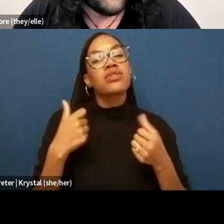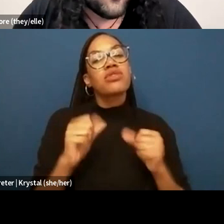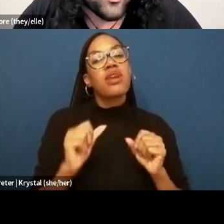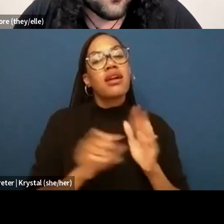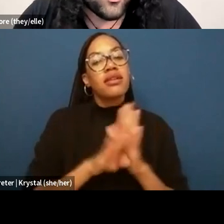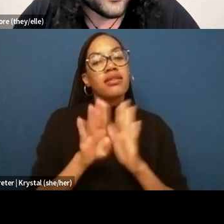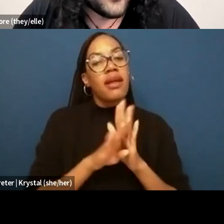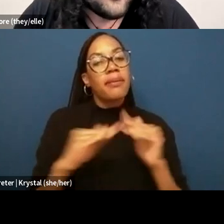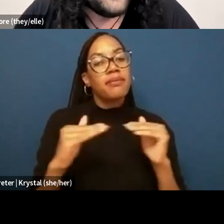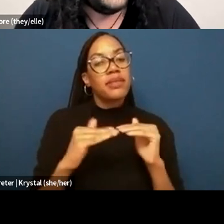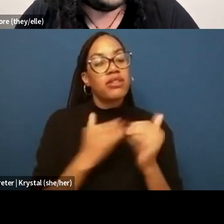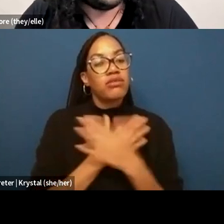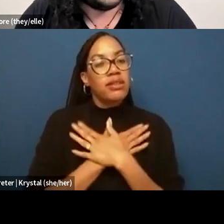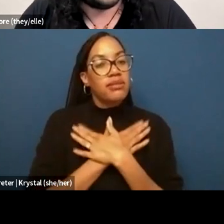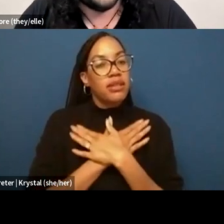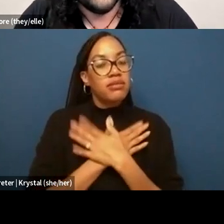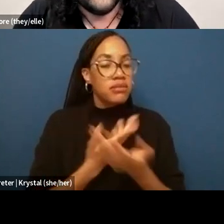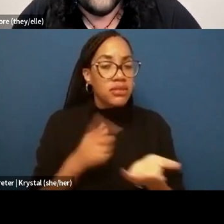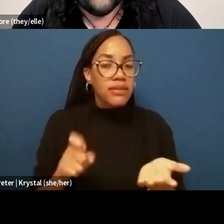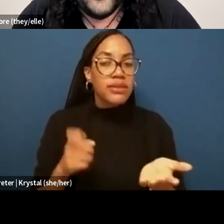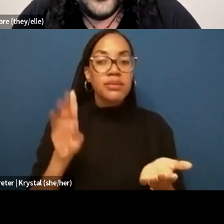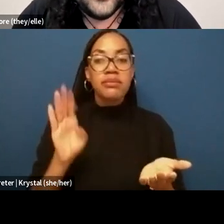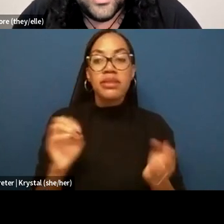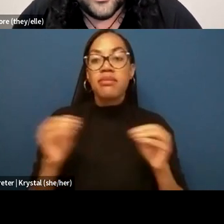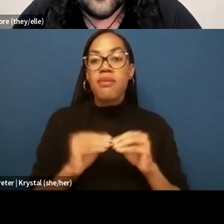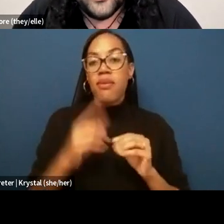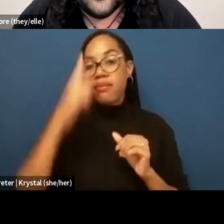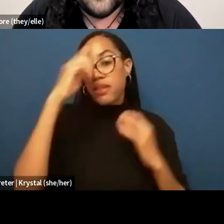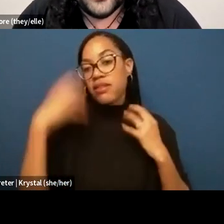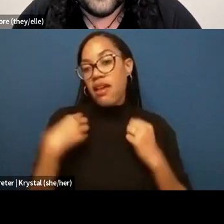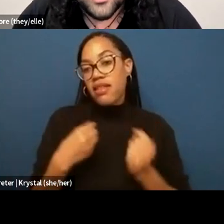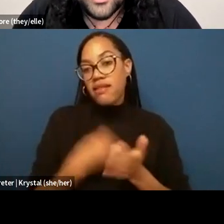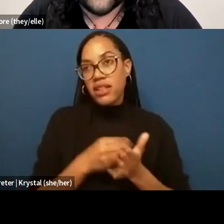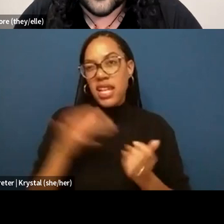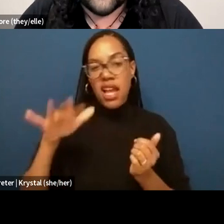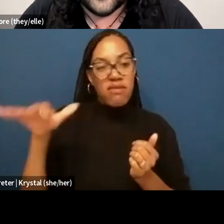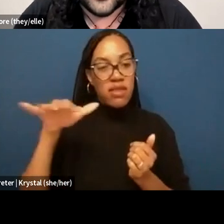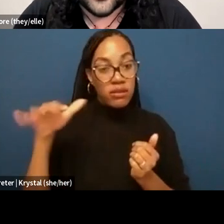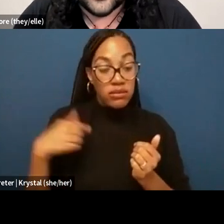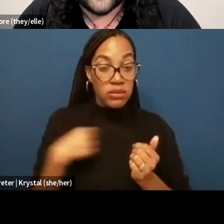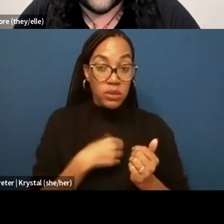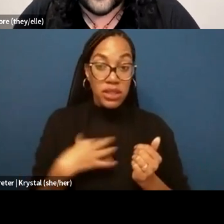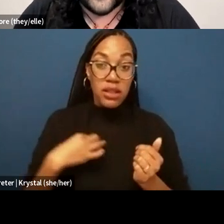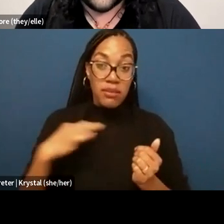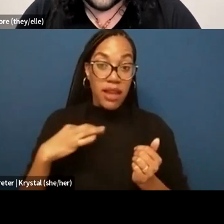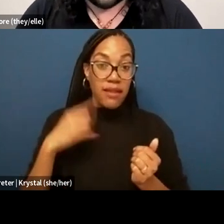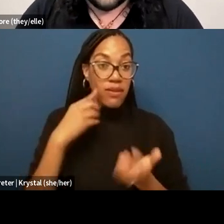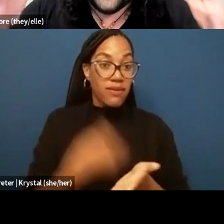to be more and more mental health funding out there. So we did, we applied for that funding